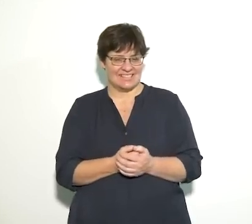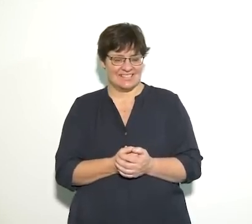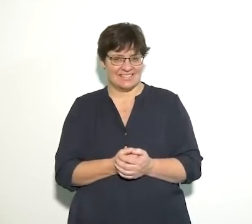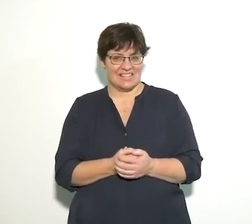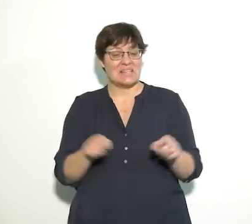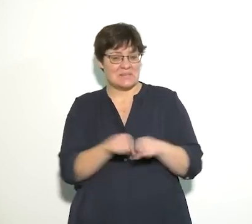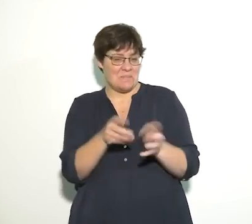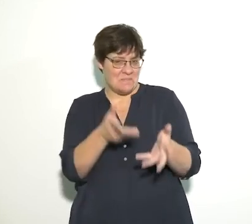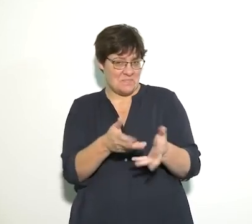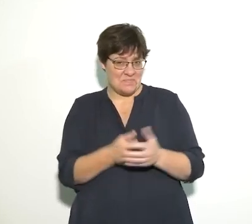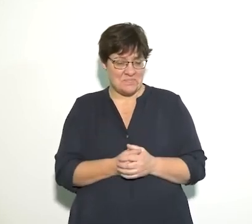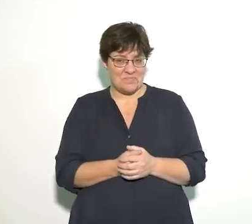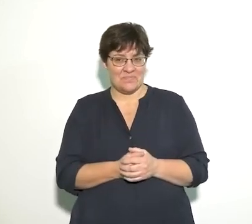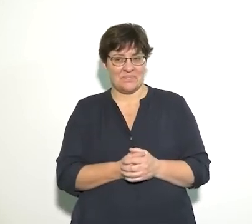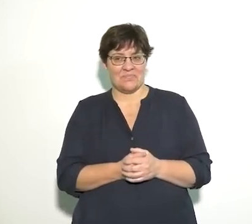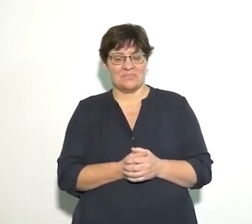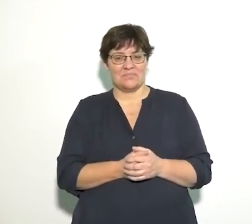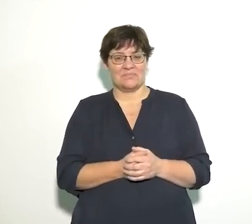sight words on like that.